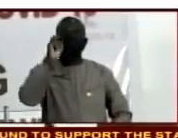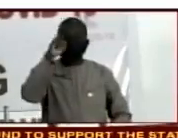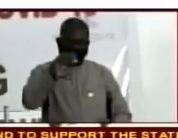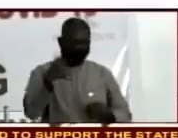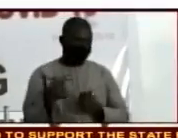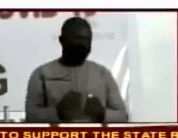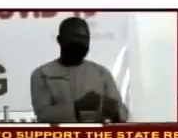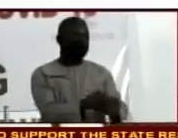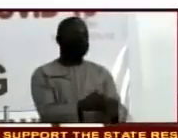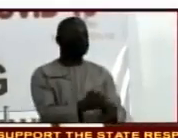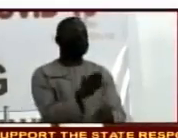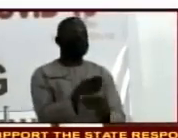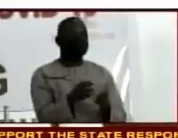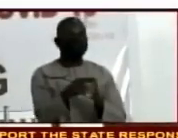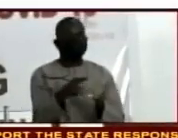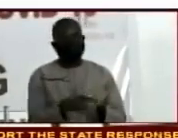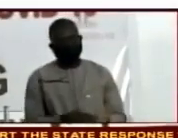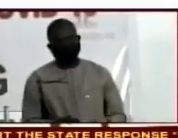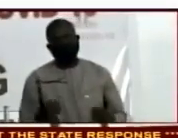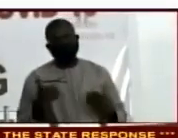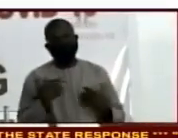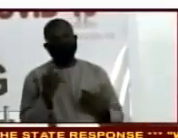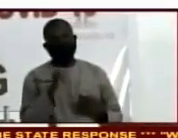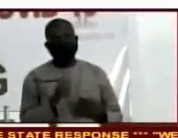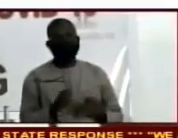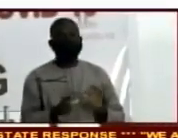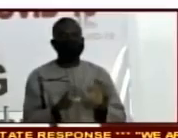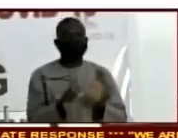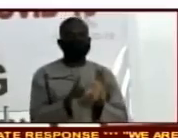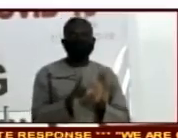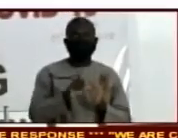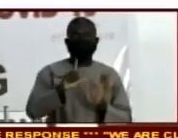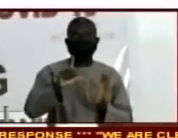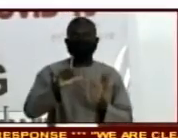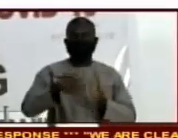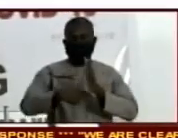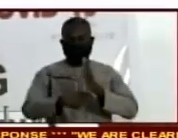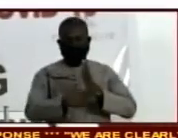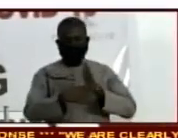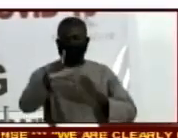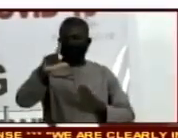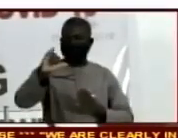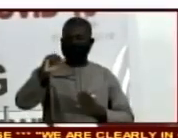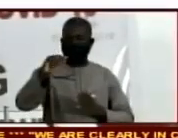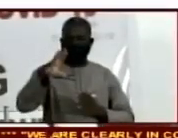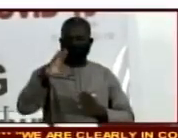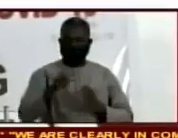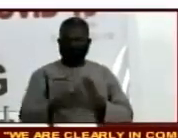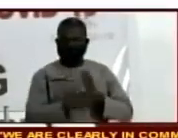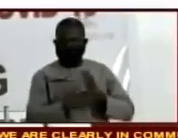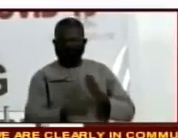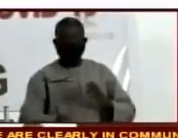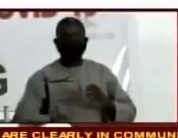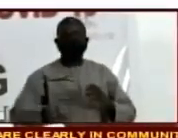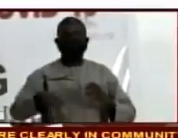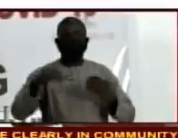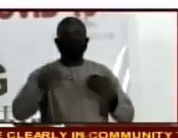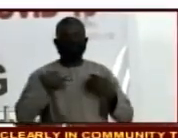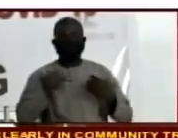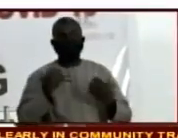with. They have their licensing issues which would come due or fall due